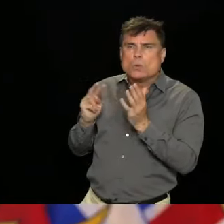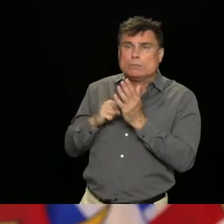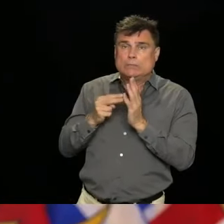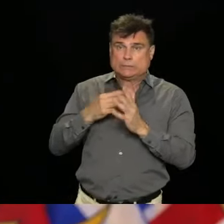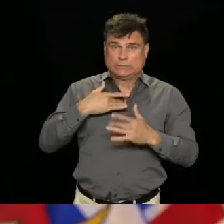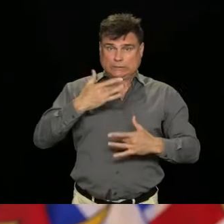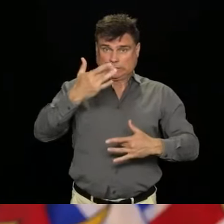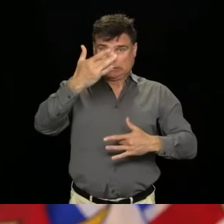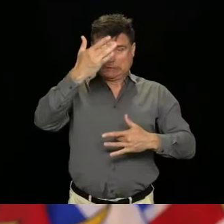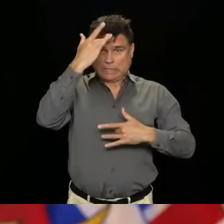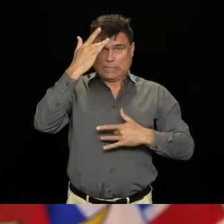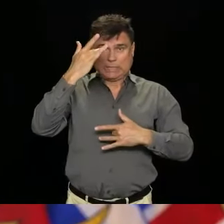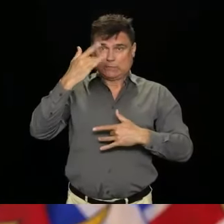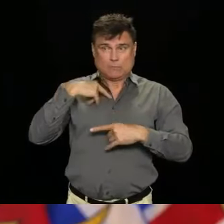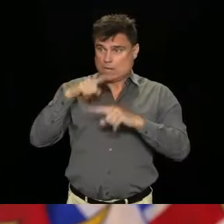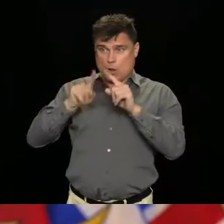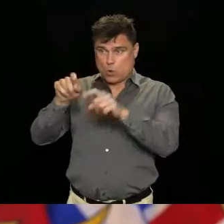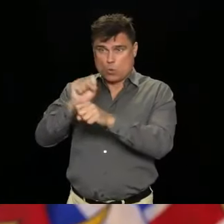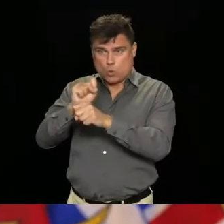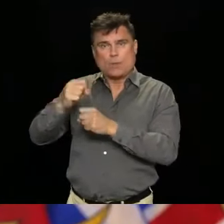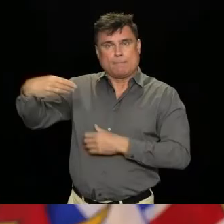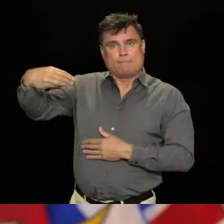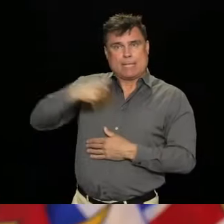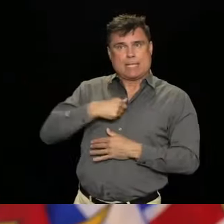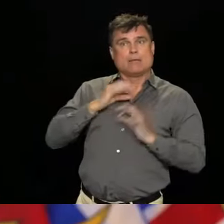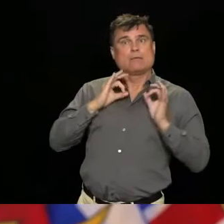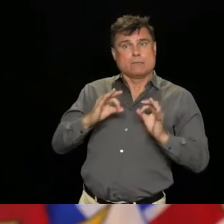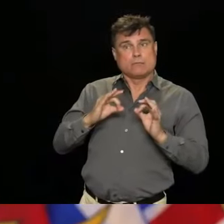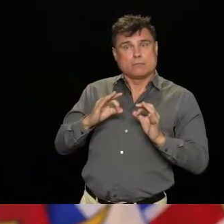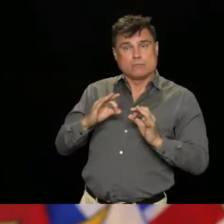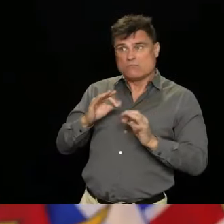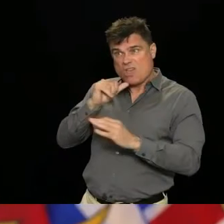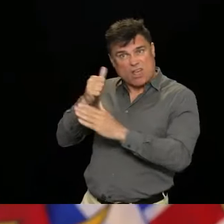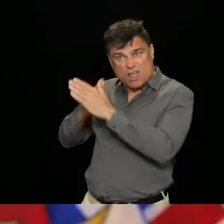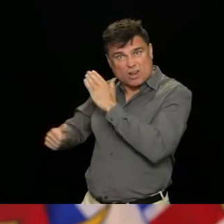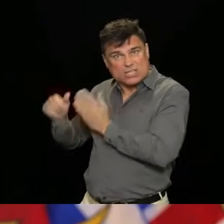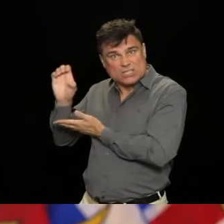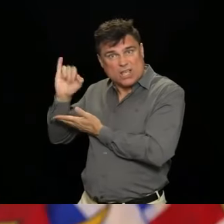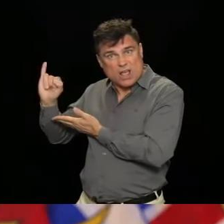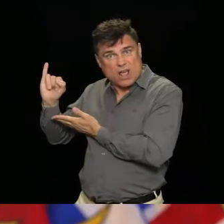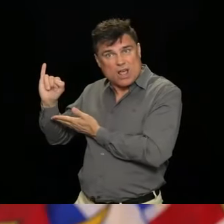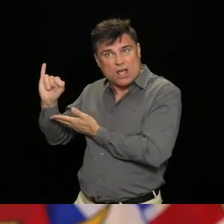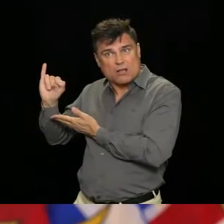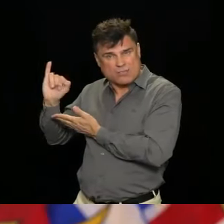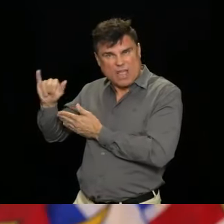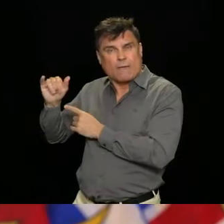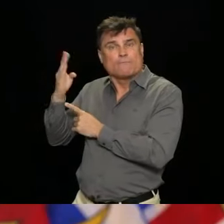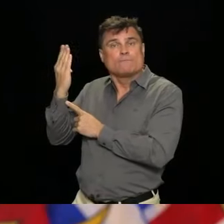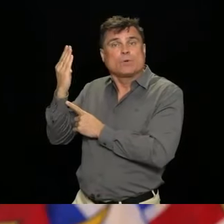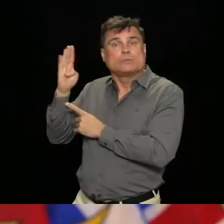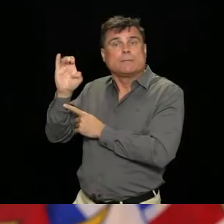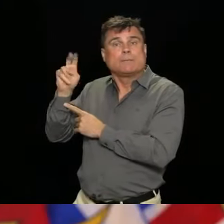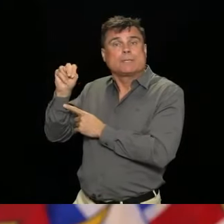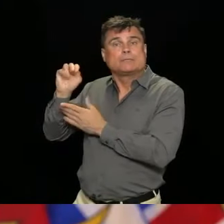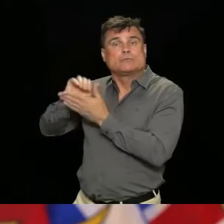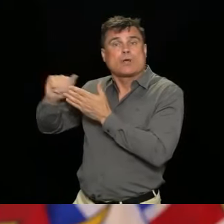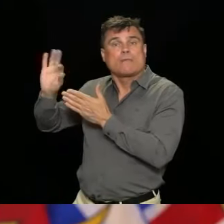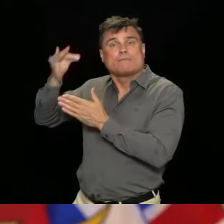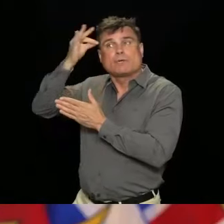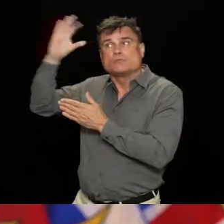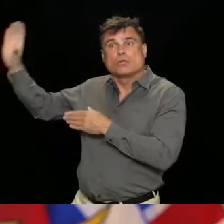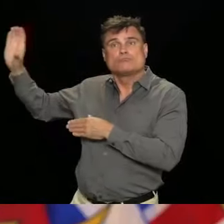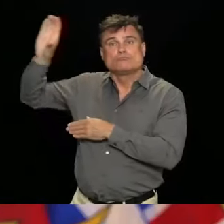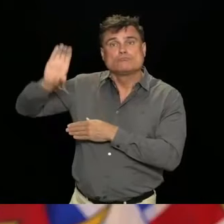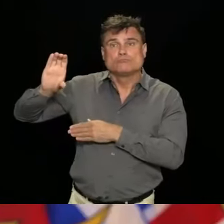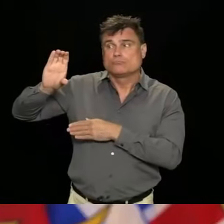through EI? Is it just an amount and BC has to manage it? Or what have you heard from Ottawa on this? At this point, we've heard